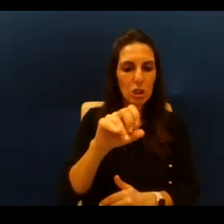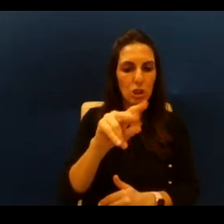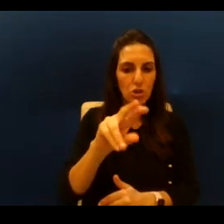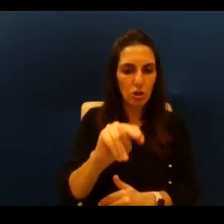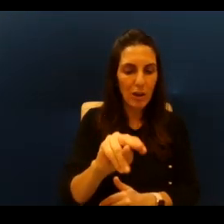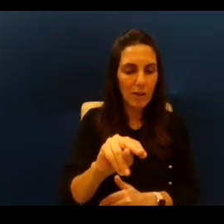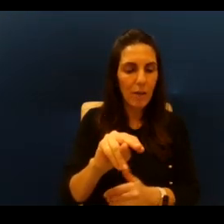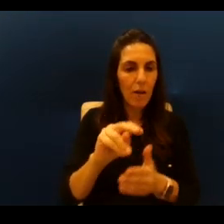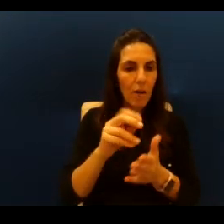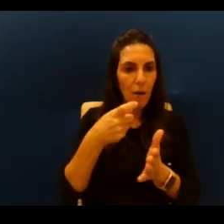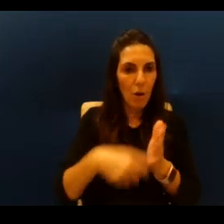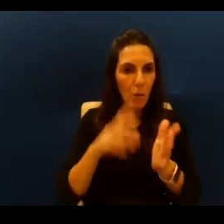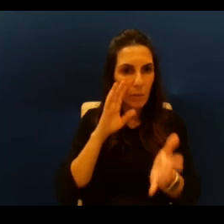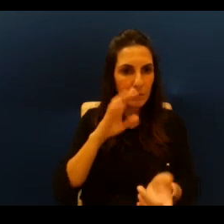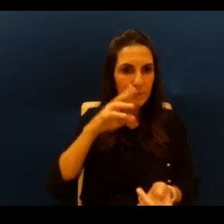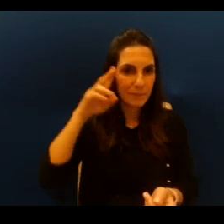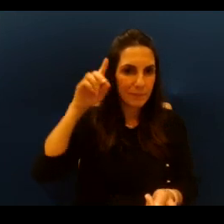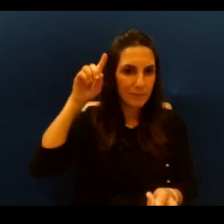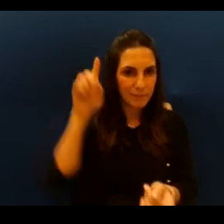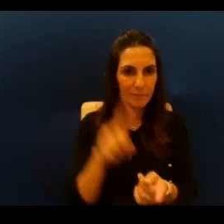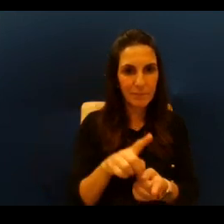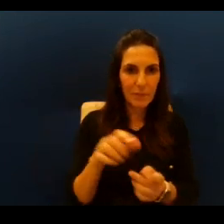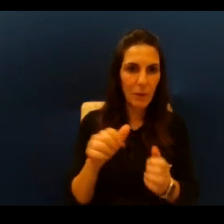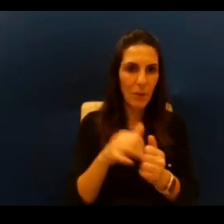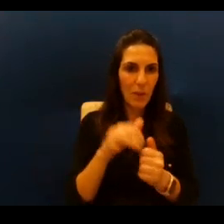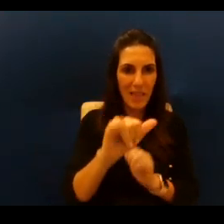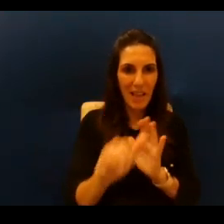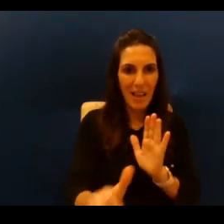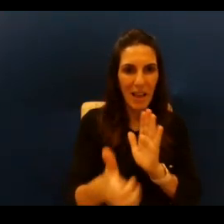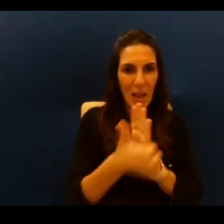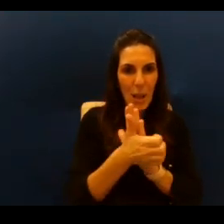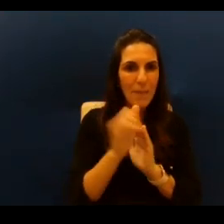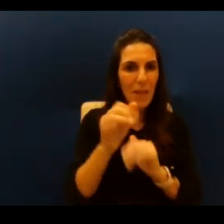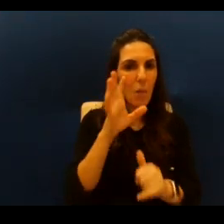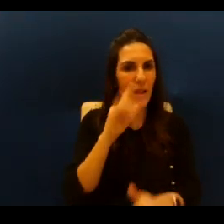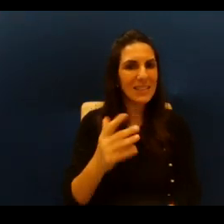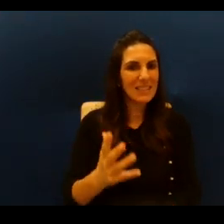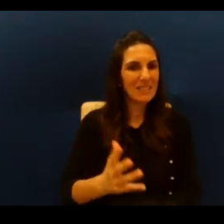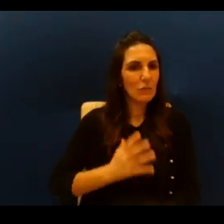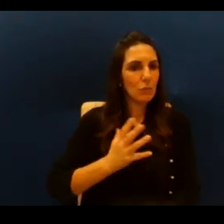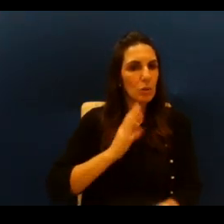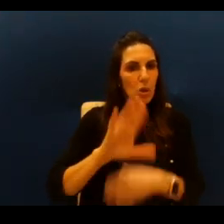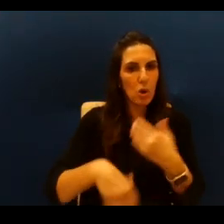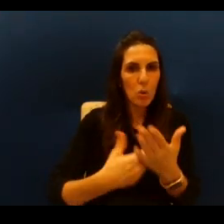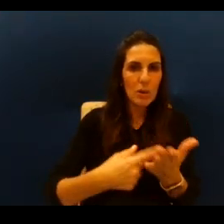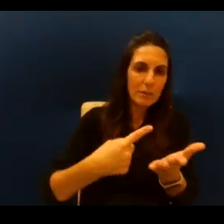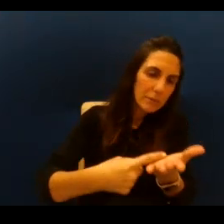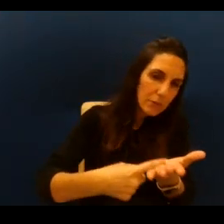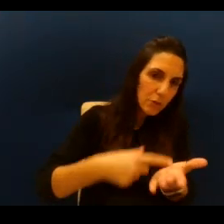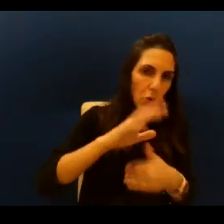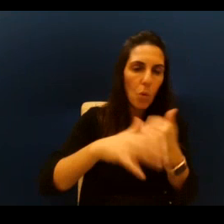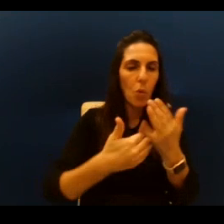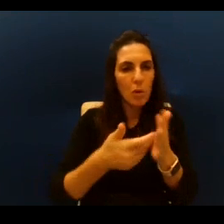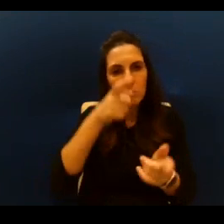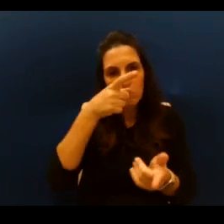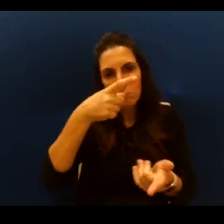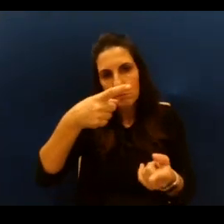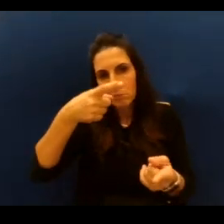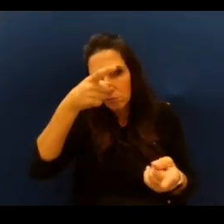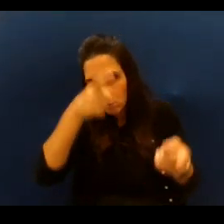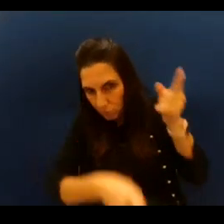So with the amendment that you see before you, this should formalize all the discussion and all the agreement back in